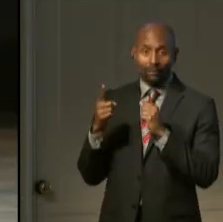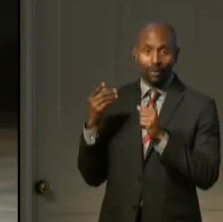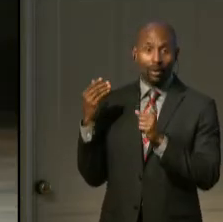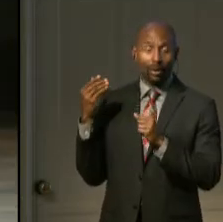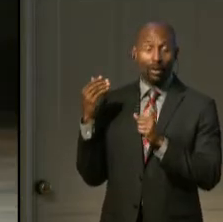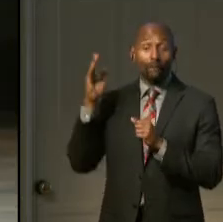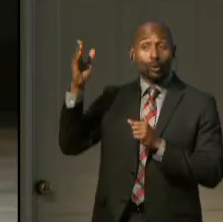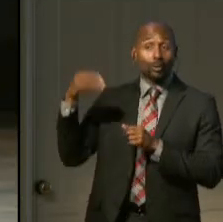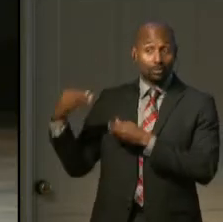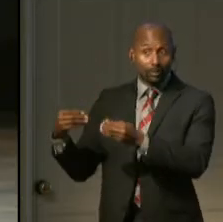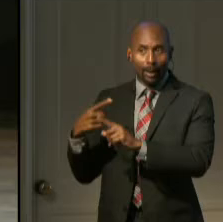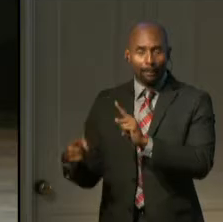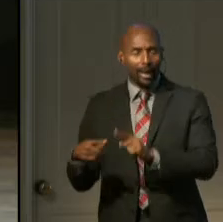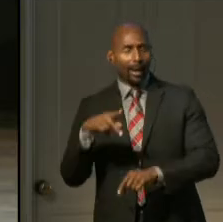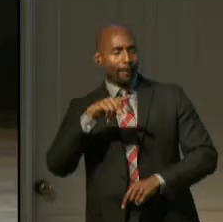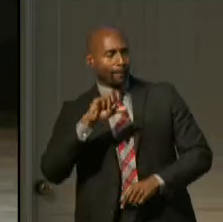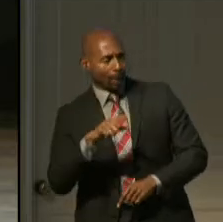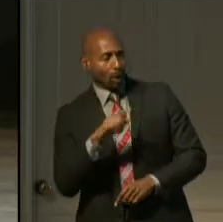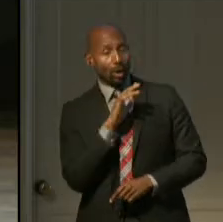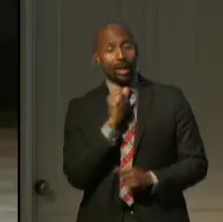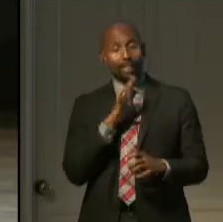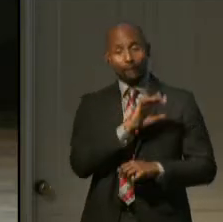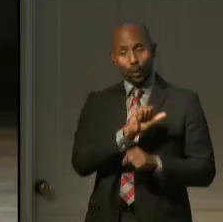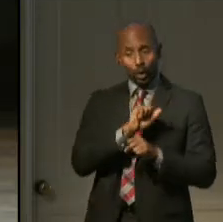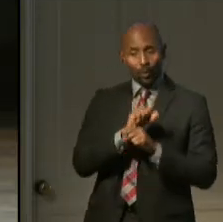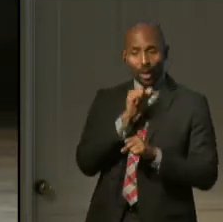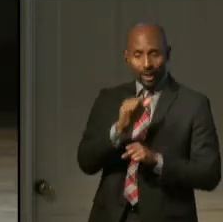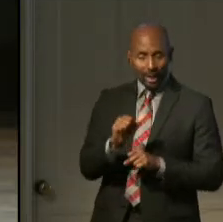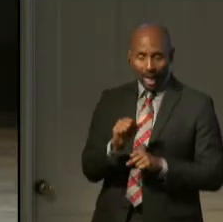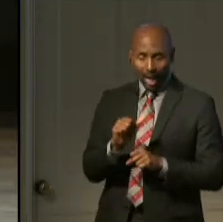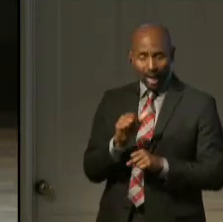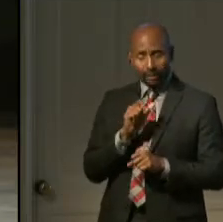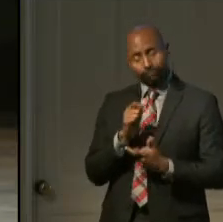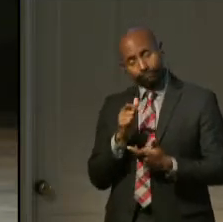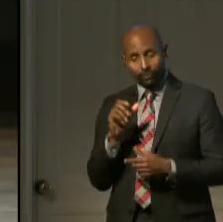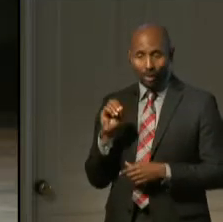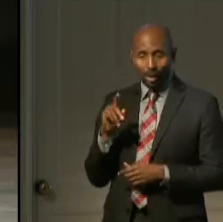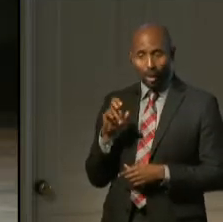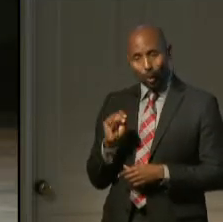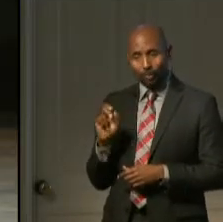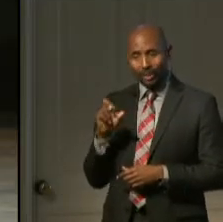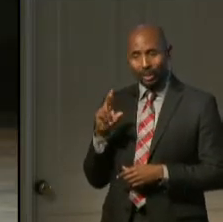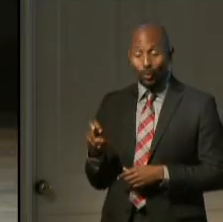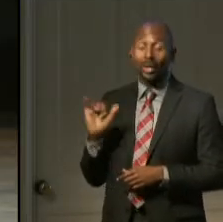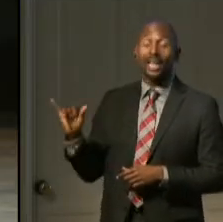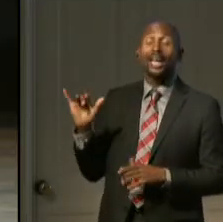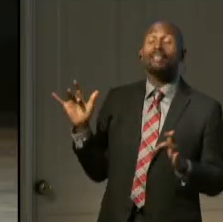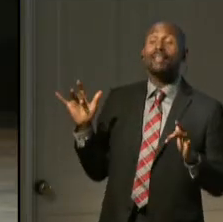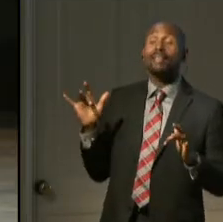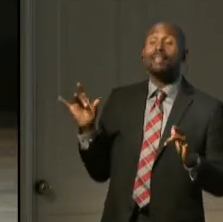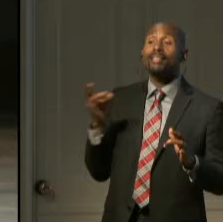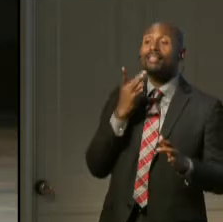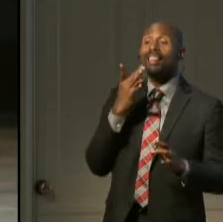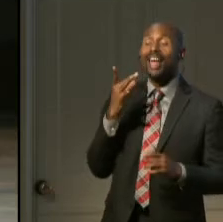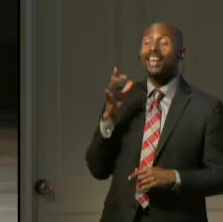Paul, a lot of your work, if I'm correct, is not necessarily open source, like the Lightfield project at Google. How do you